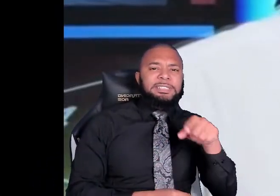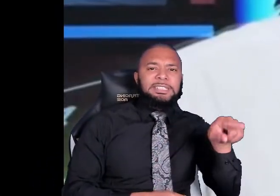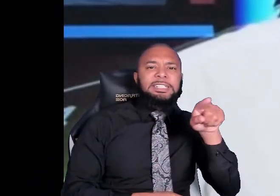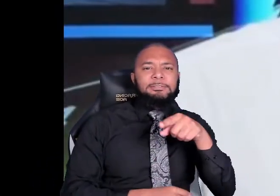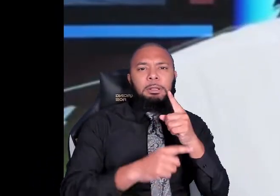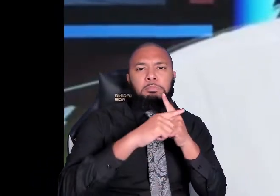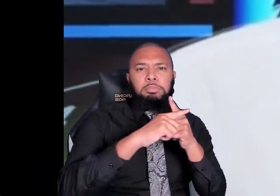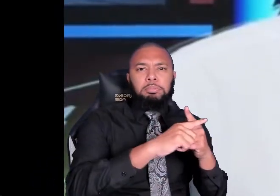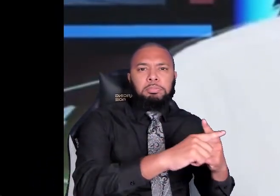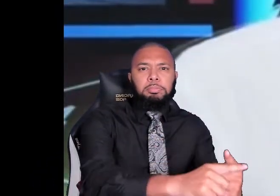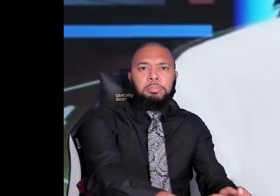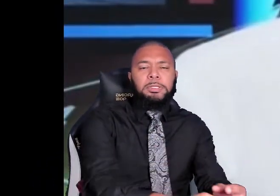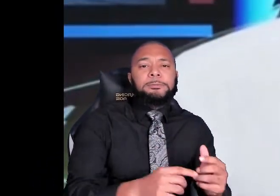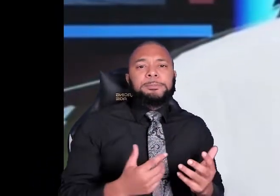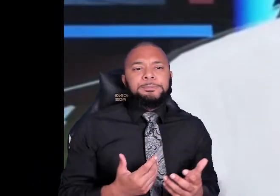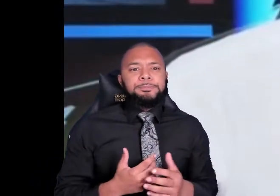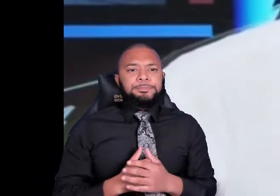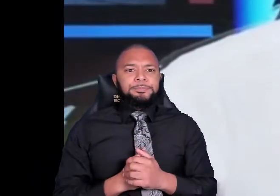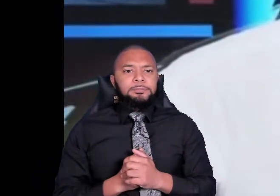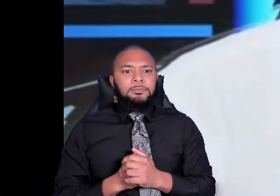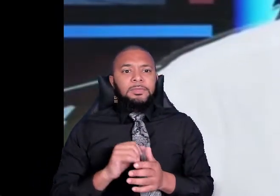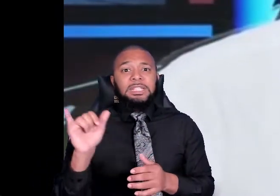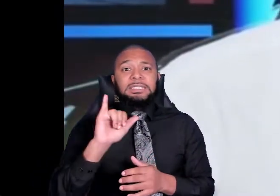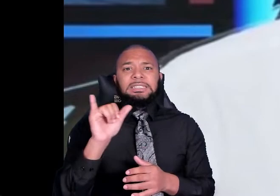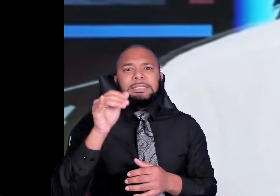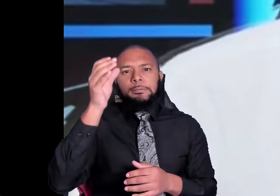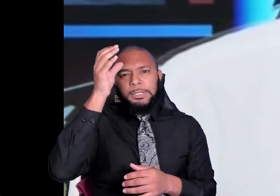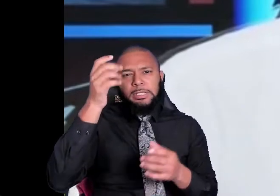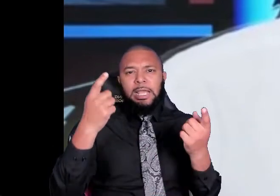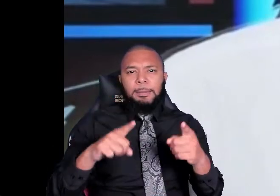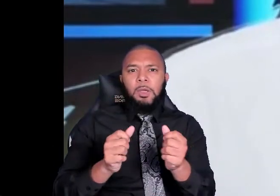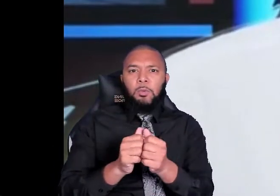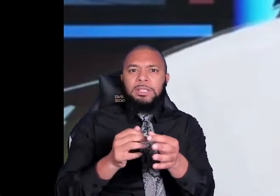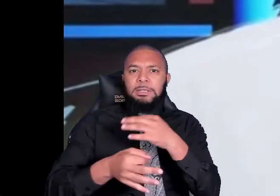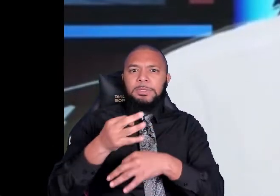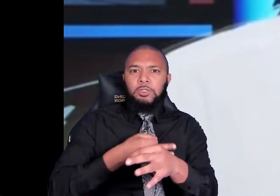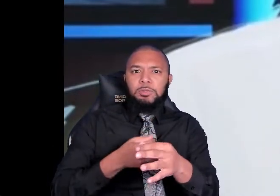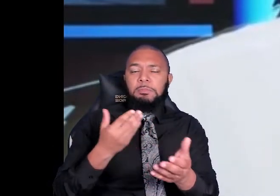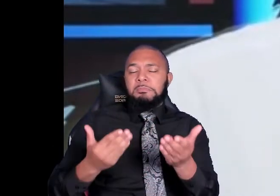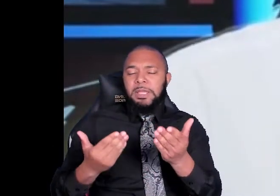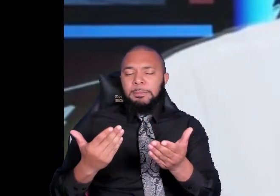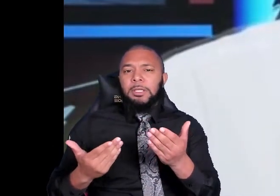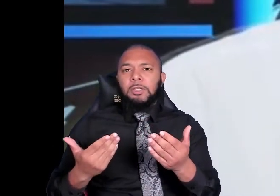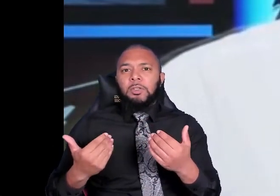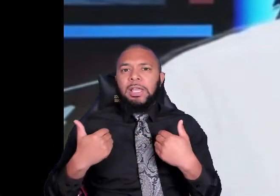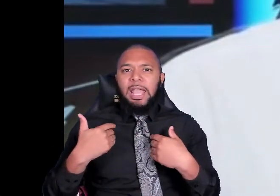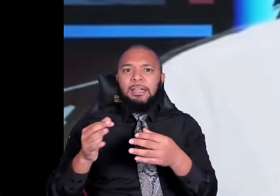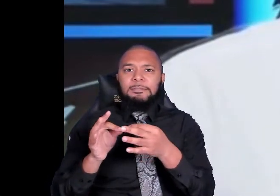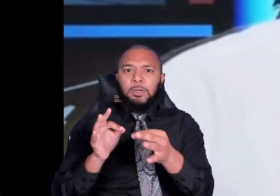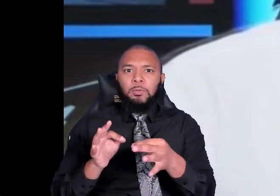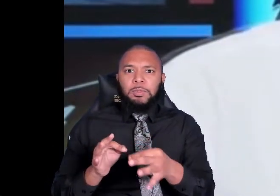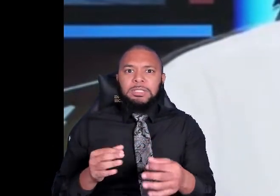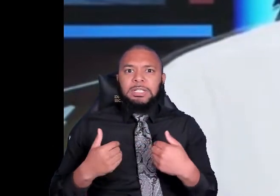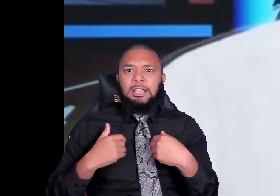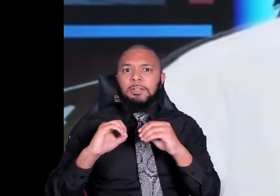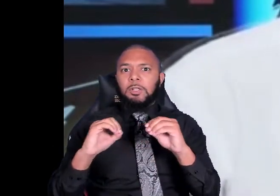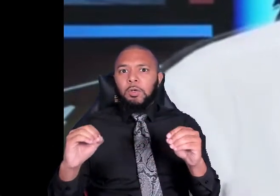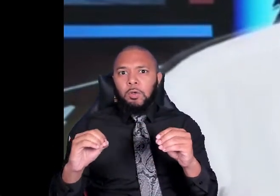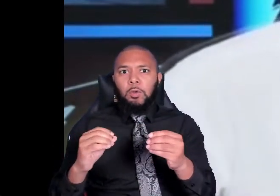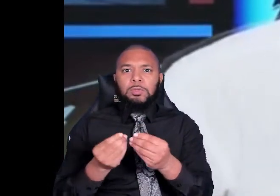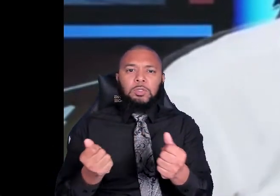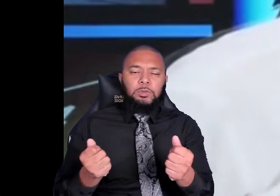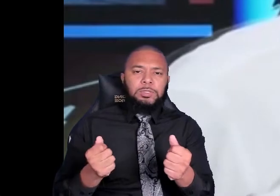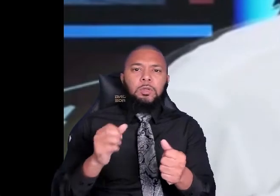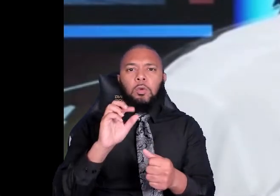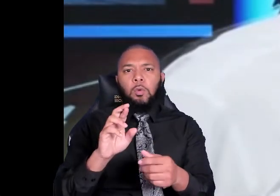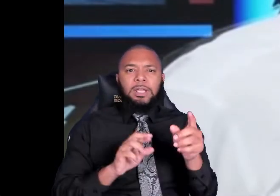infinite number of points. By the way, the same thing could happen with the substitution method. You might end up with an equation that has no solutions or an